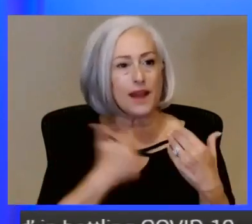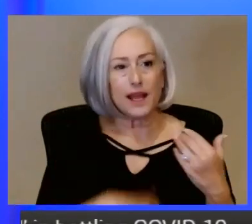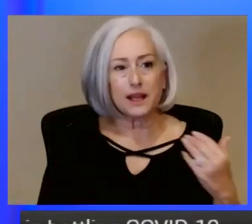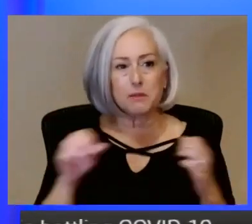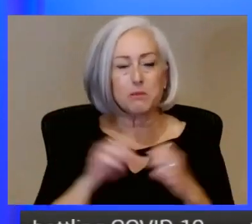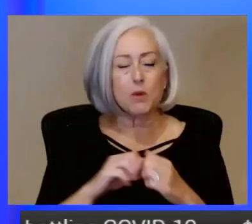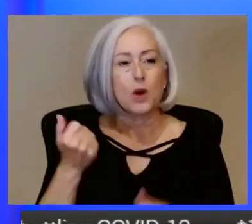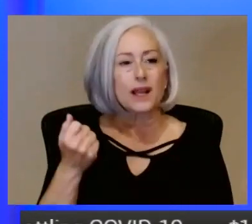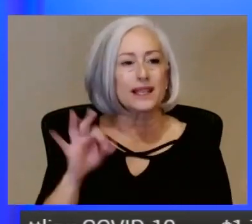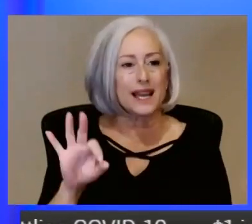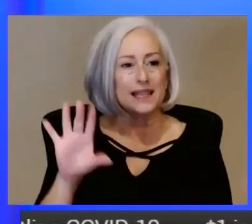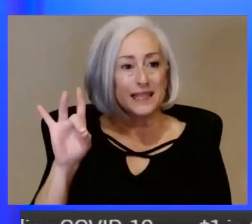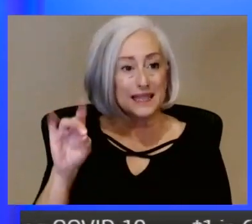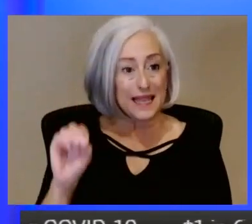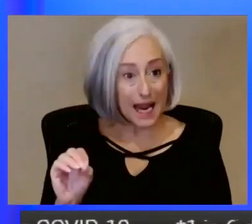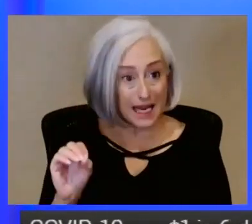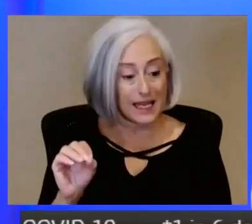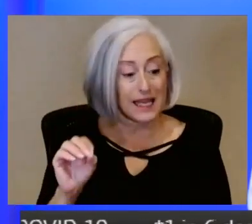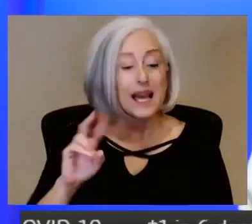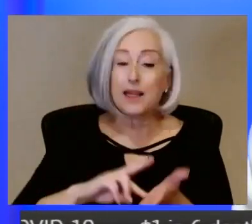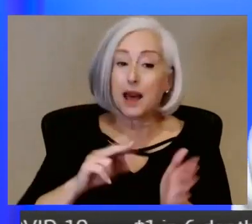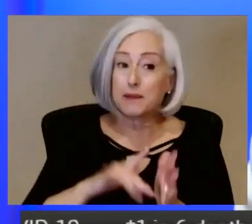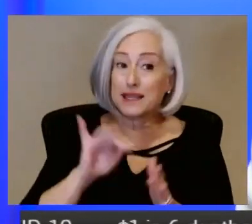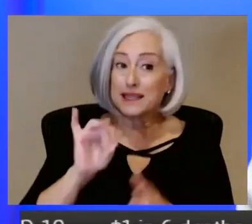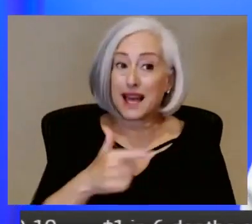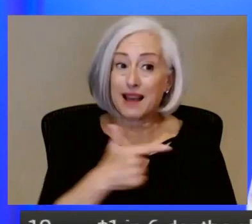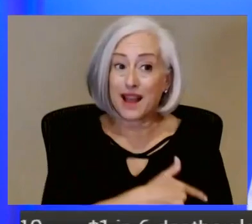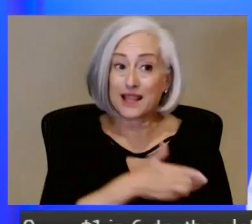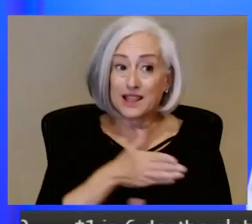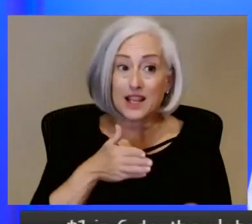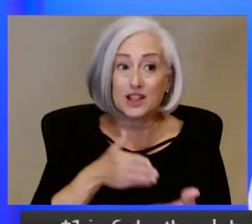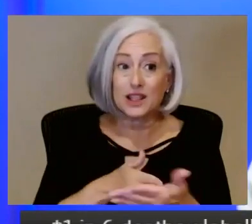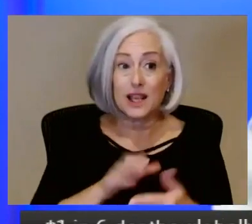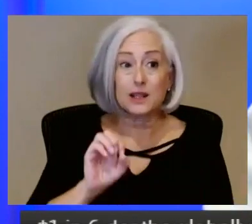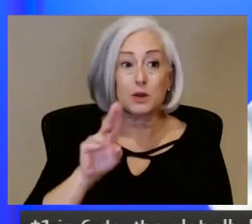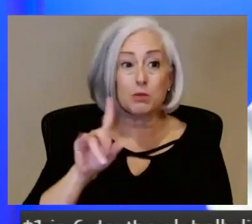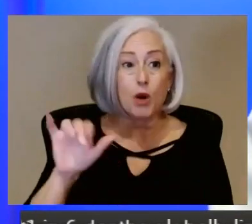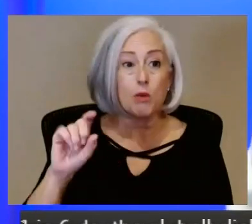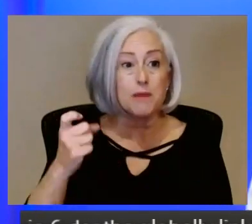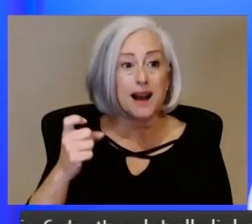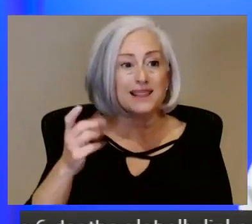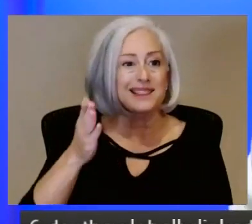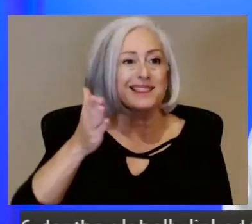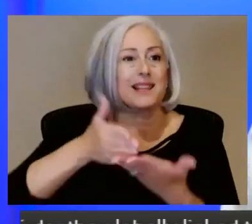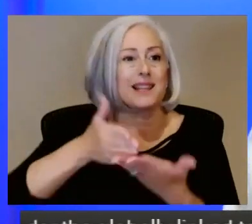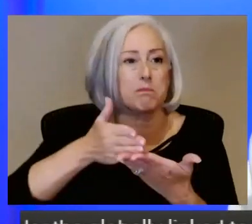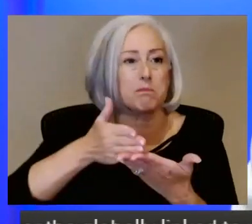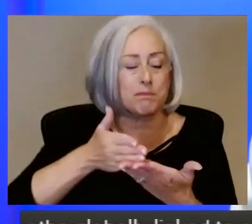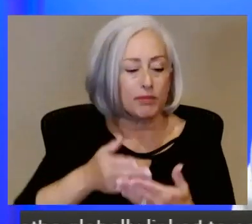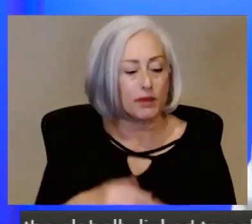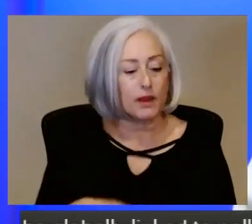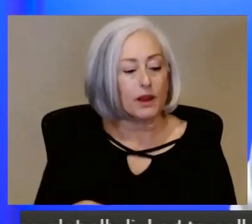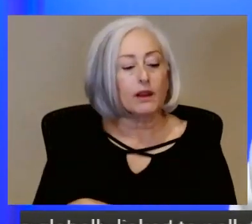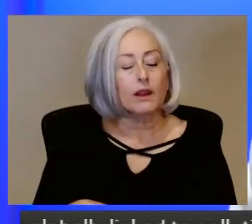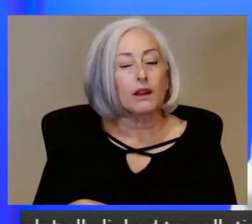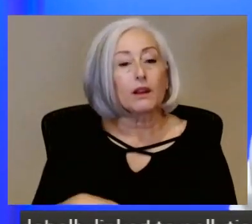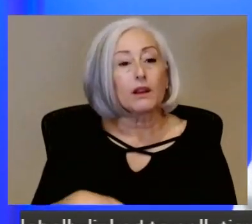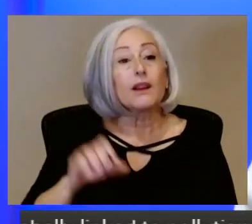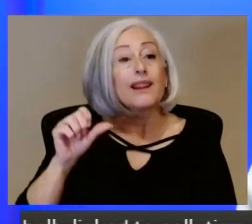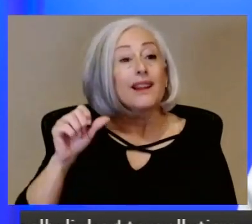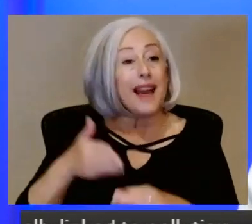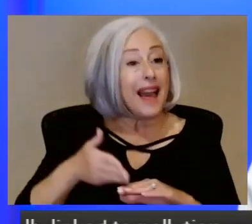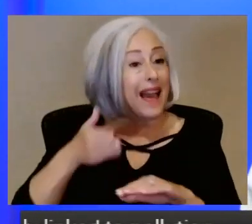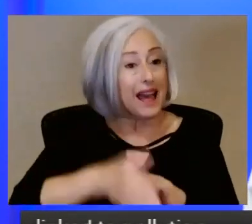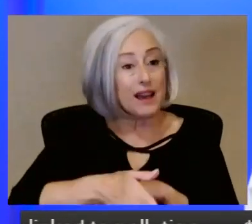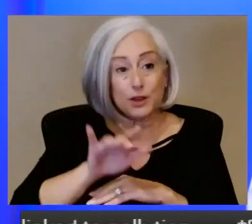vaccination campaigns against smallpox really stopped at that point. As you move through time, those other generations now have not been vaccinated,